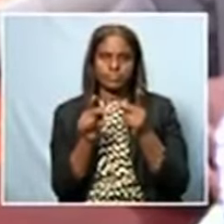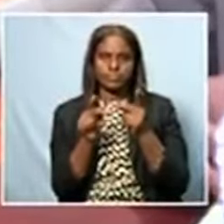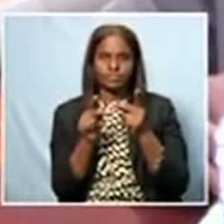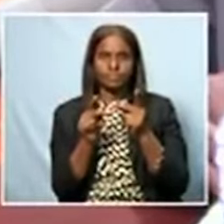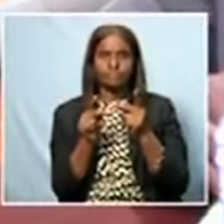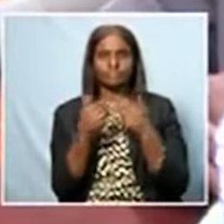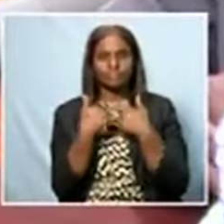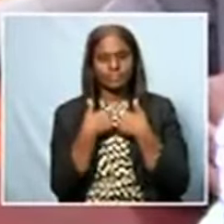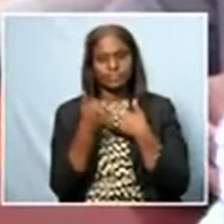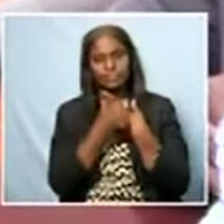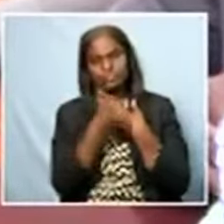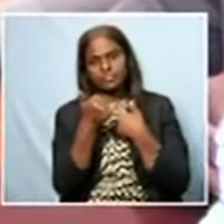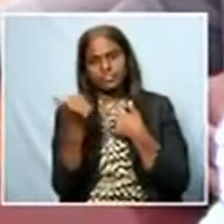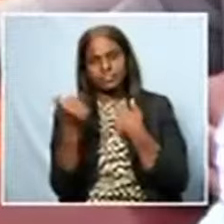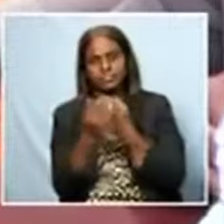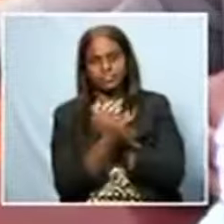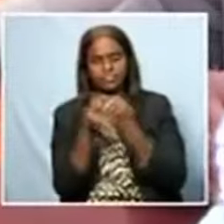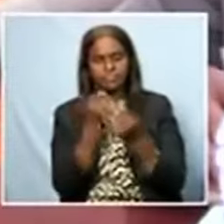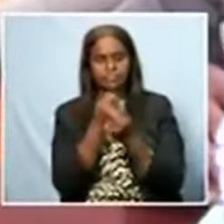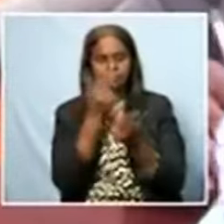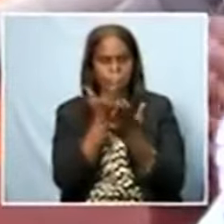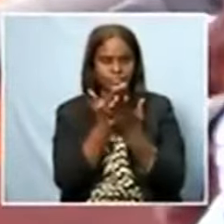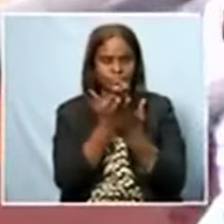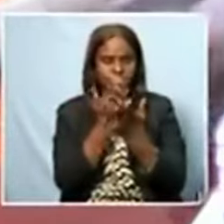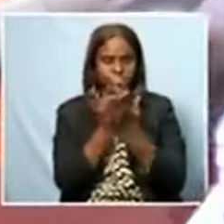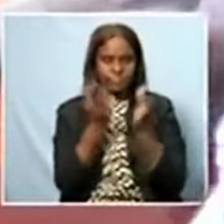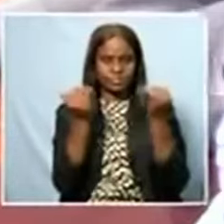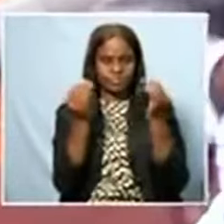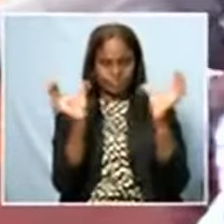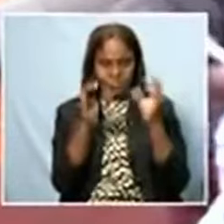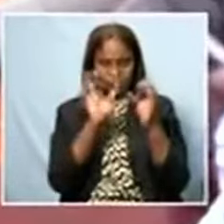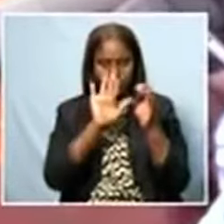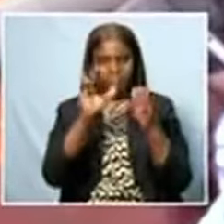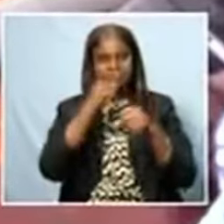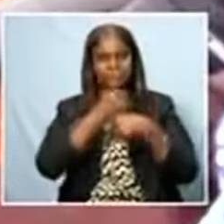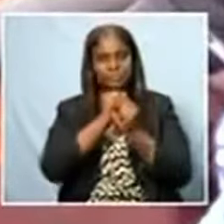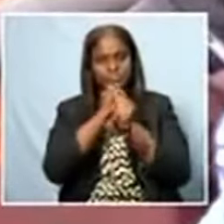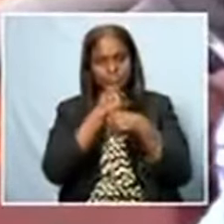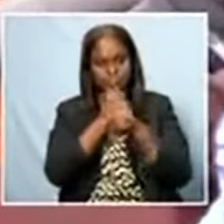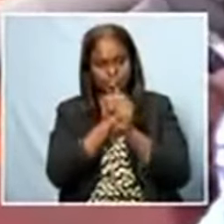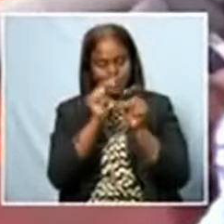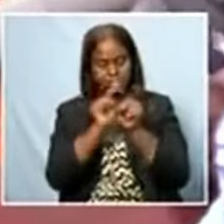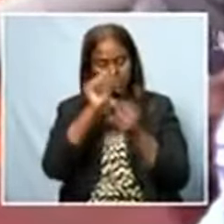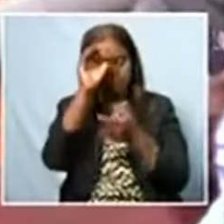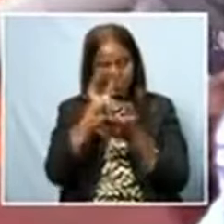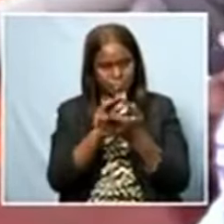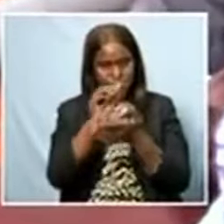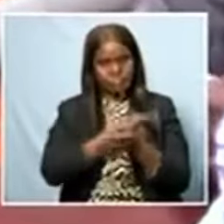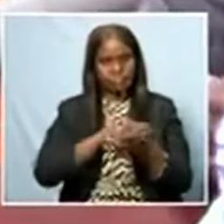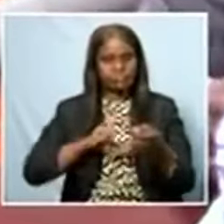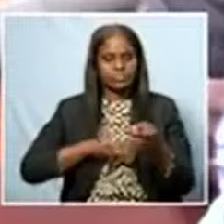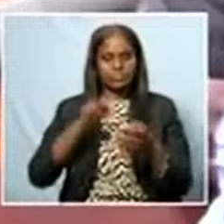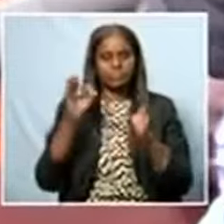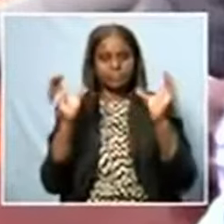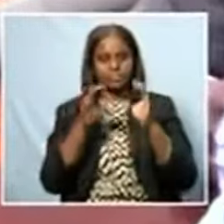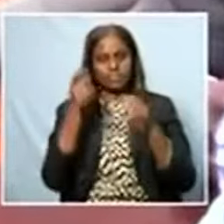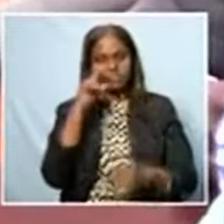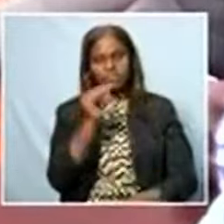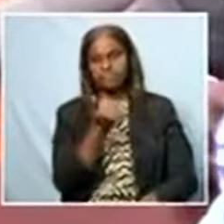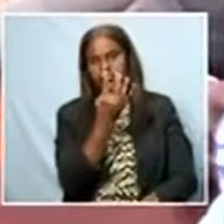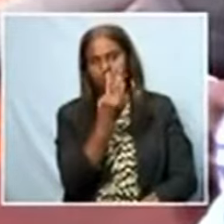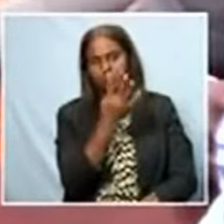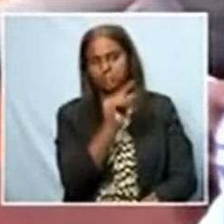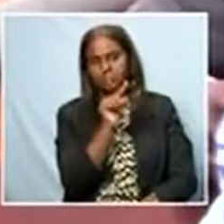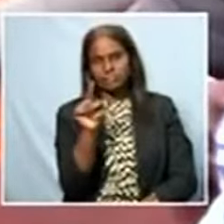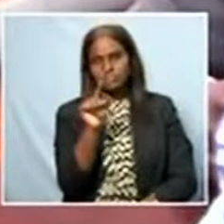The other change it proposes is the council composition. Reduction of the members of the council from 14